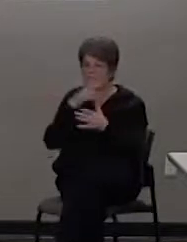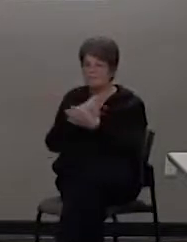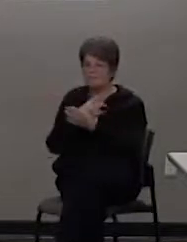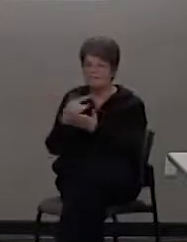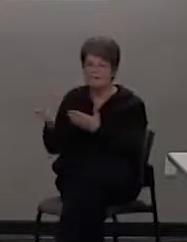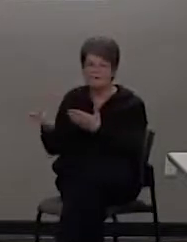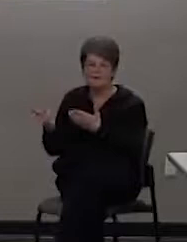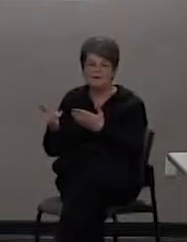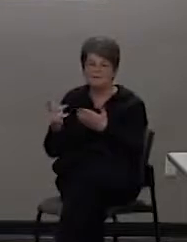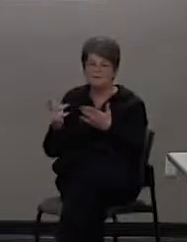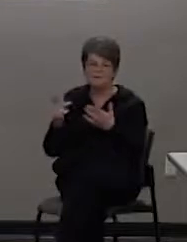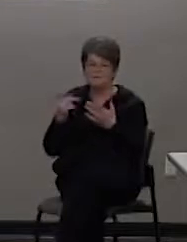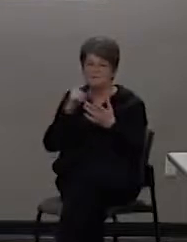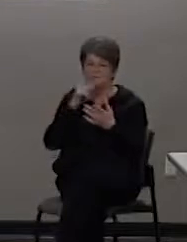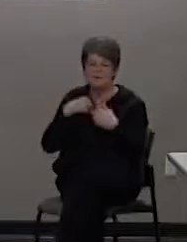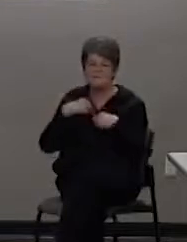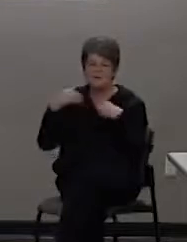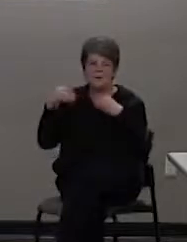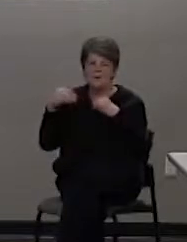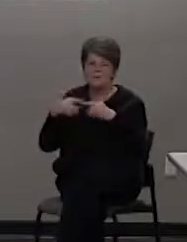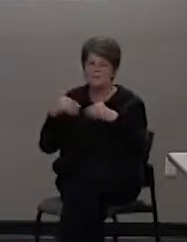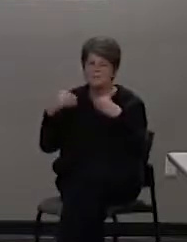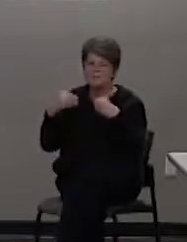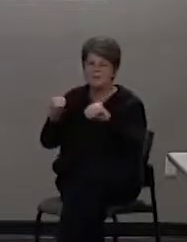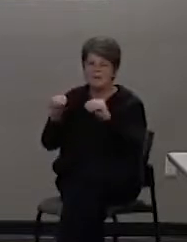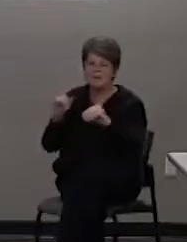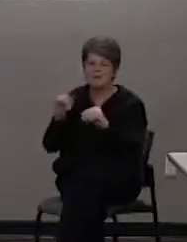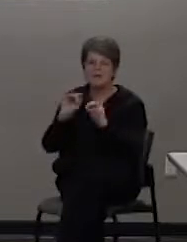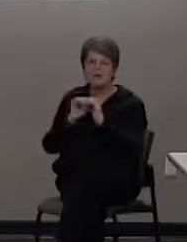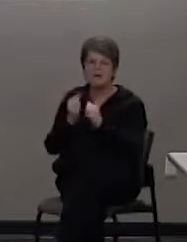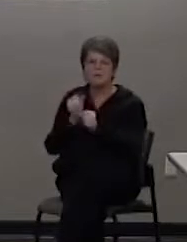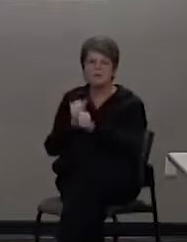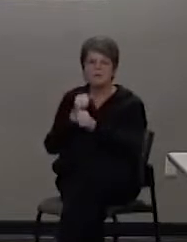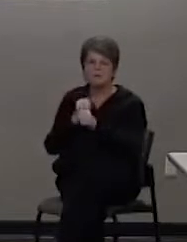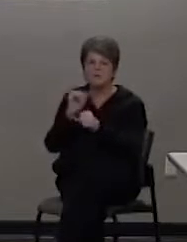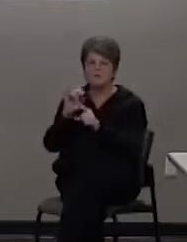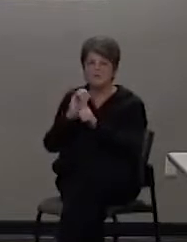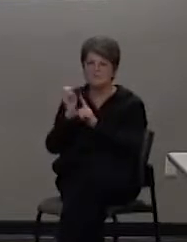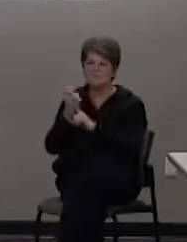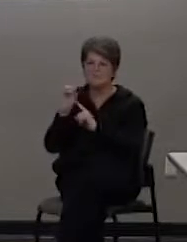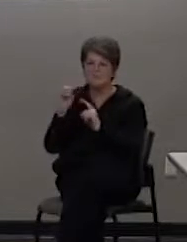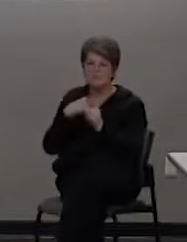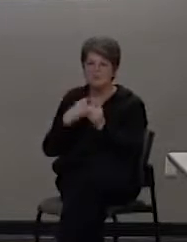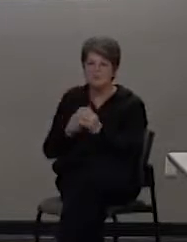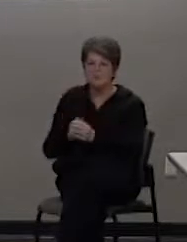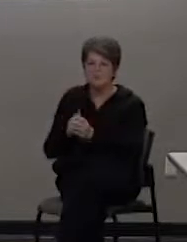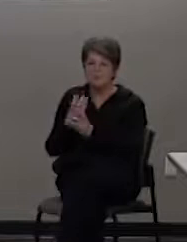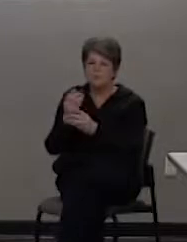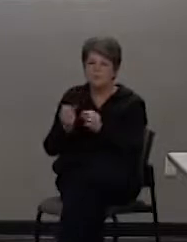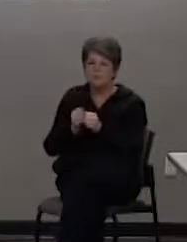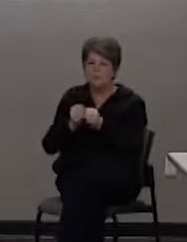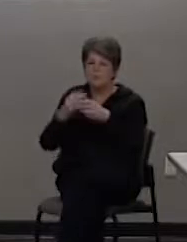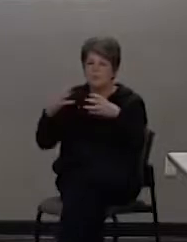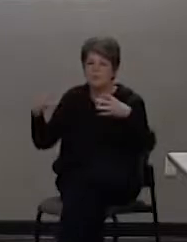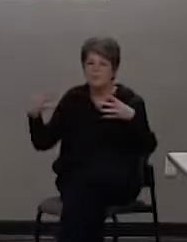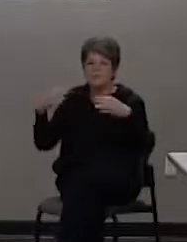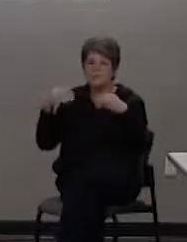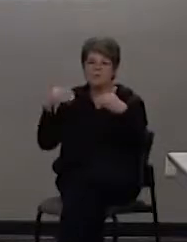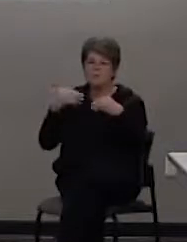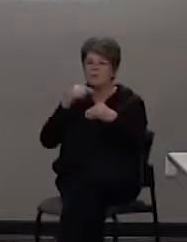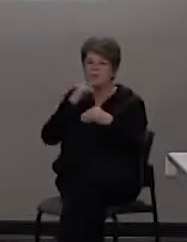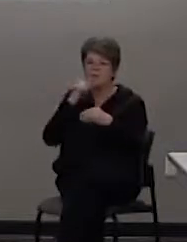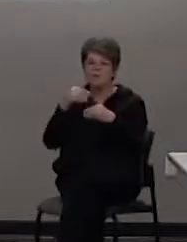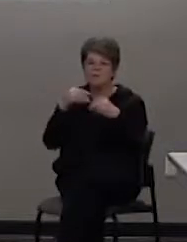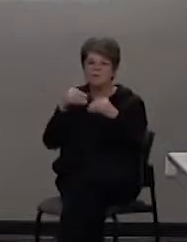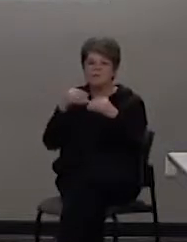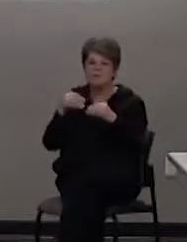support it. The retail analysis showed that. So how do we create then the environment where we grow our market? It's what I call growing the market. We're not